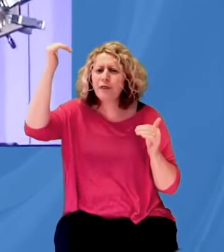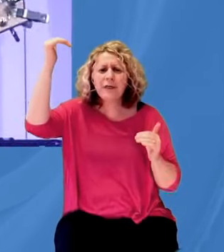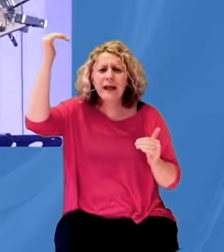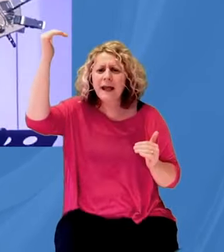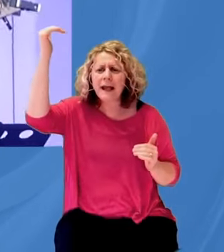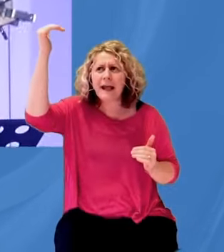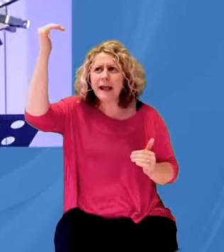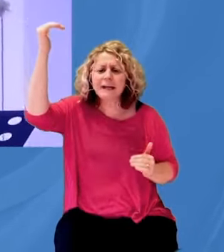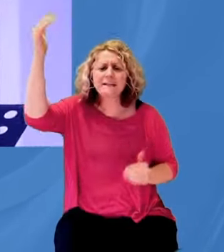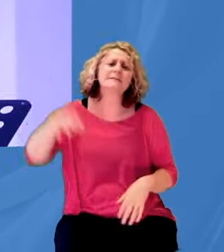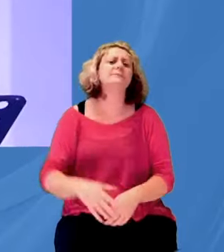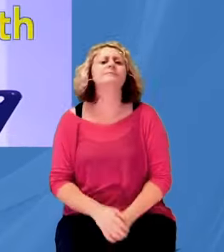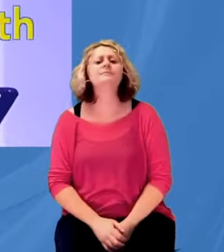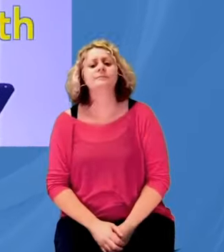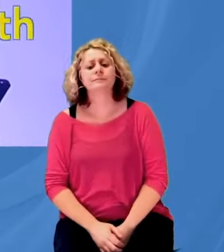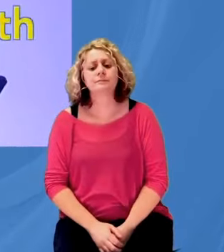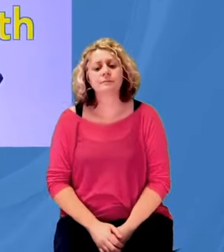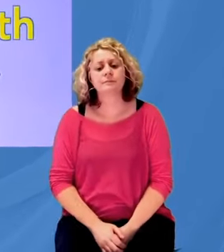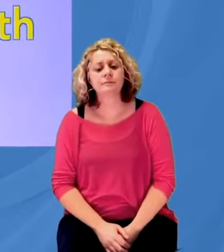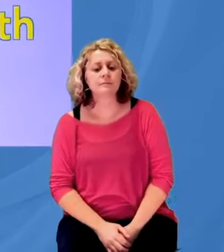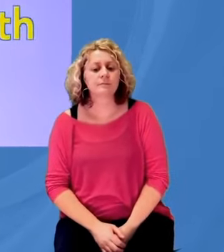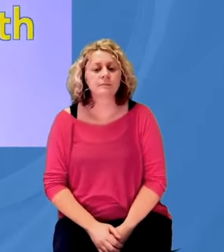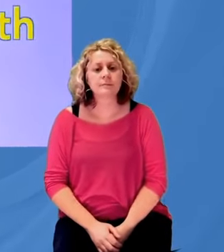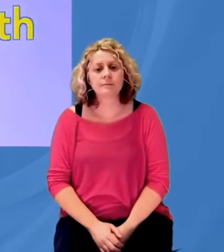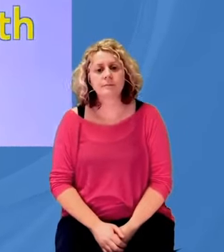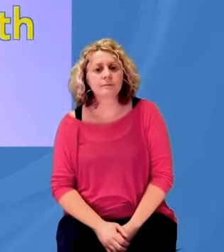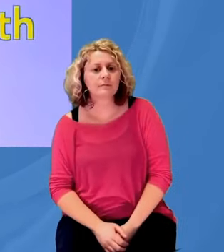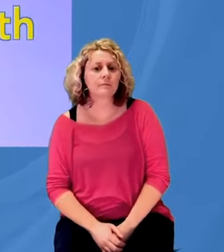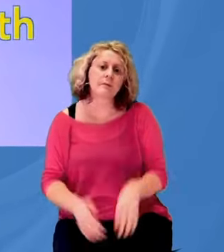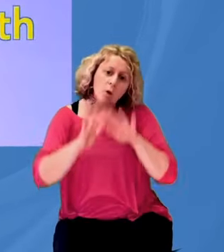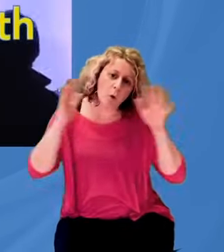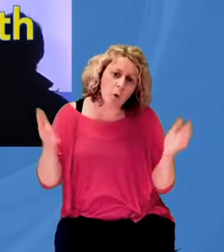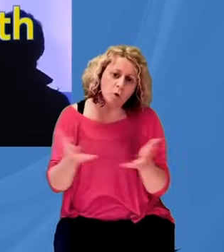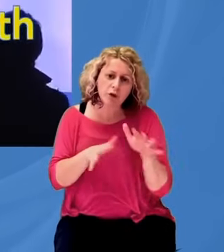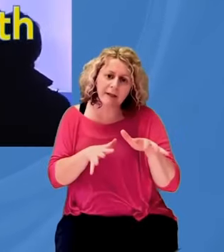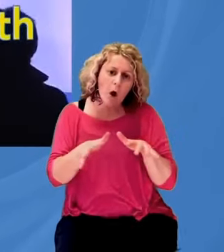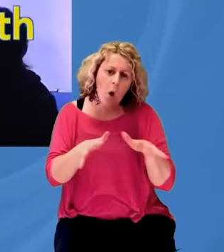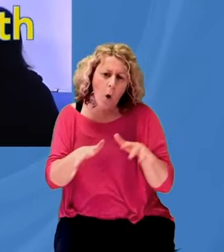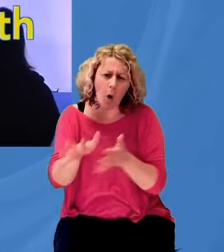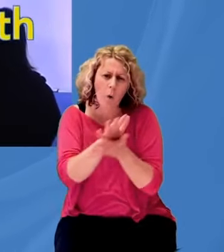Thank you.